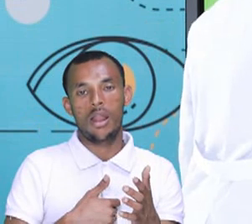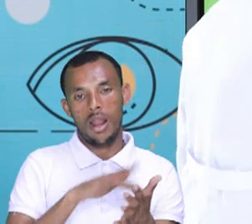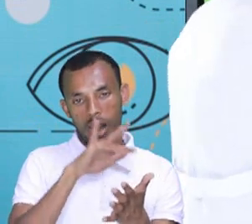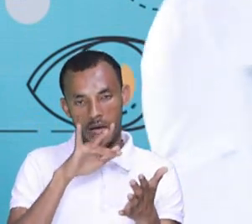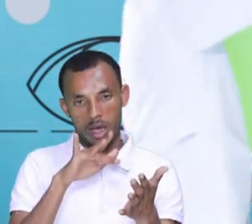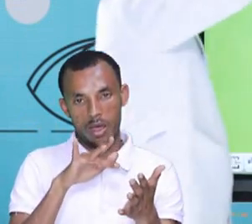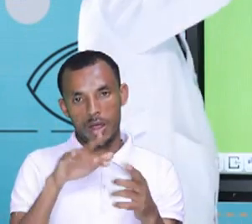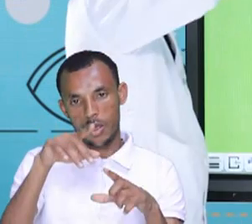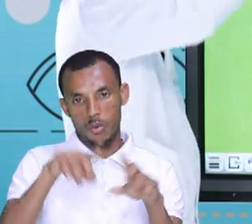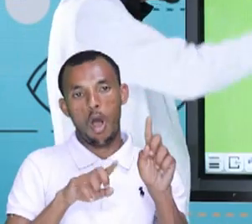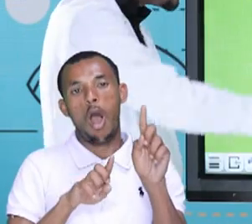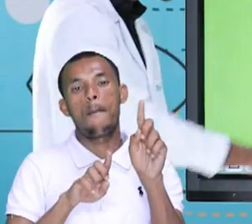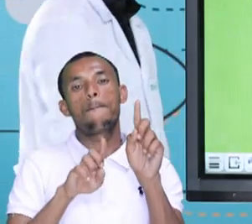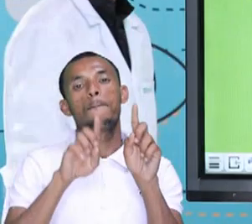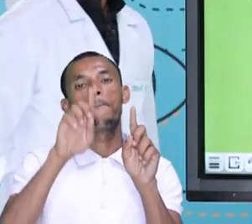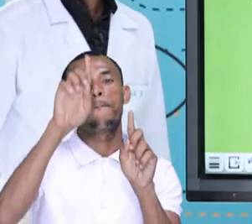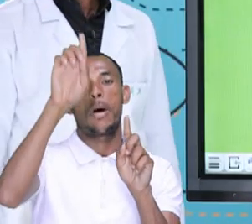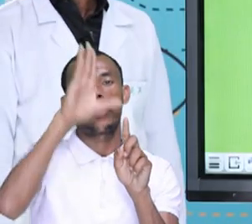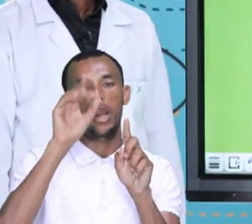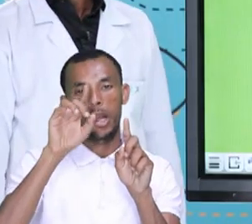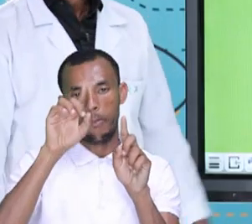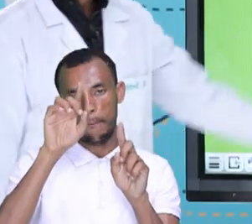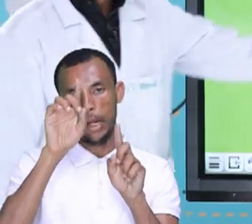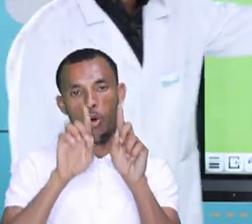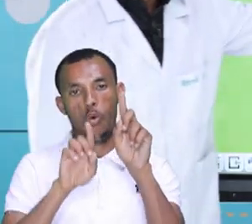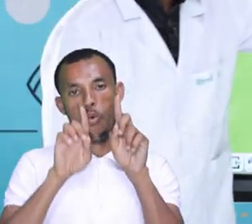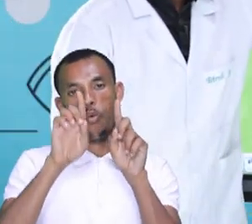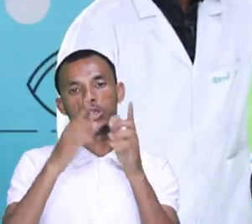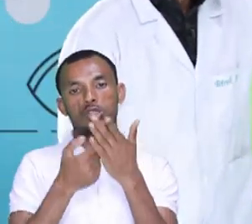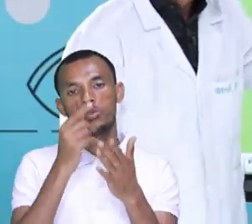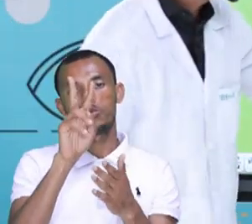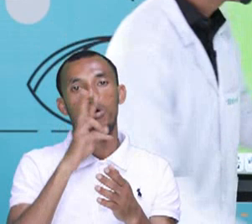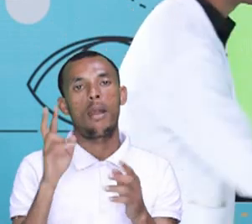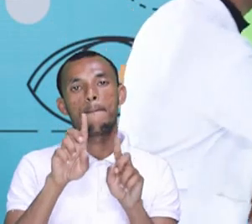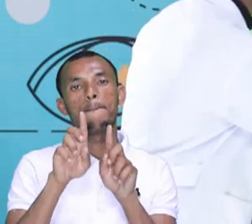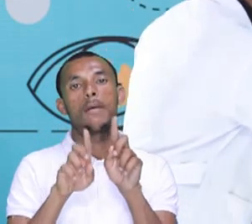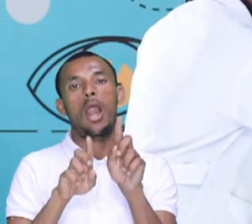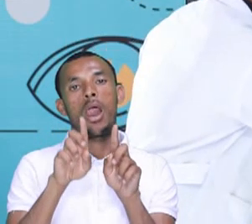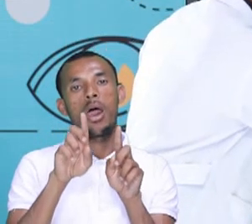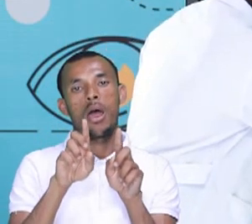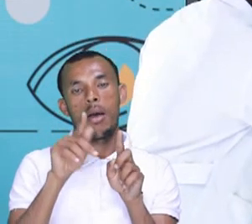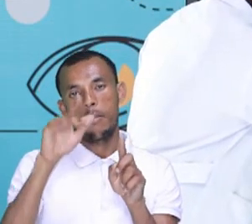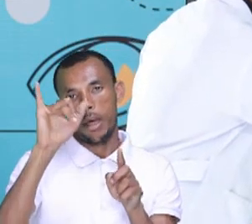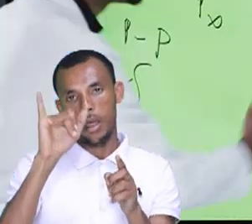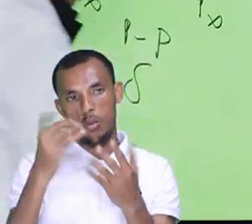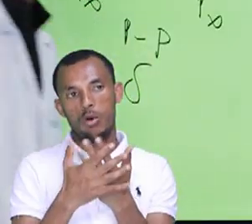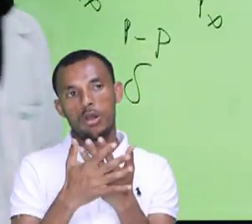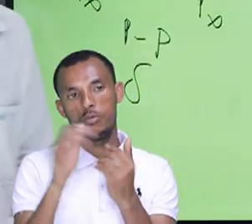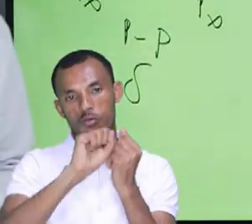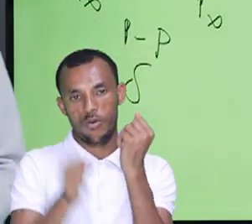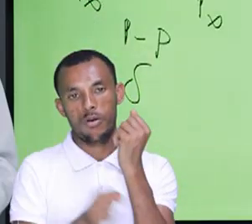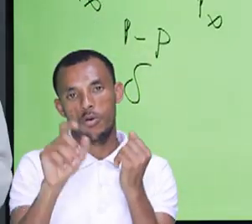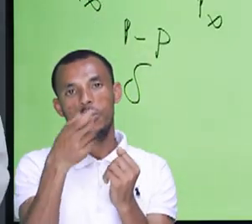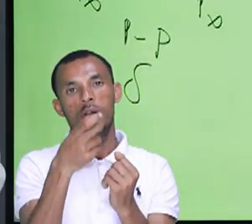the overlaps are above and below the nuclear axis. These 2 are parallel, therefore pi bonds can be formed.